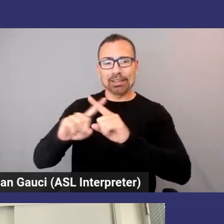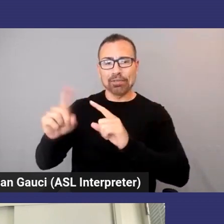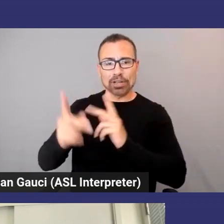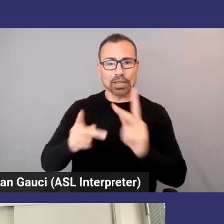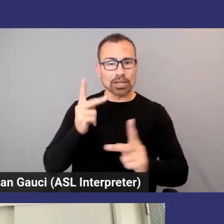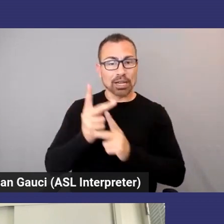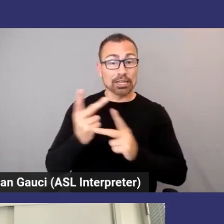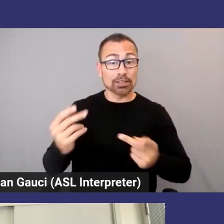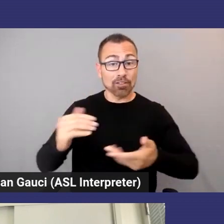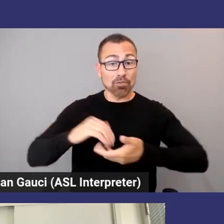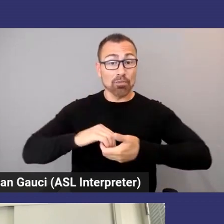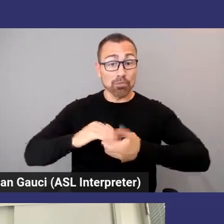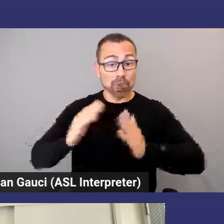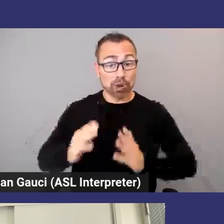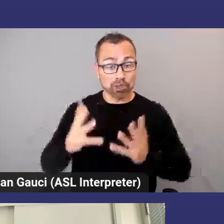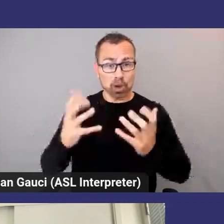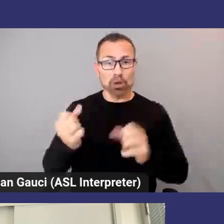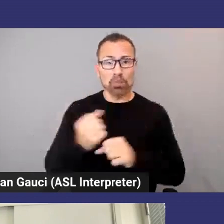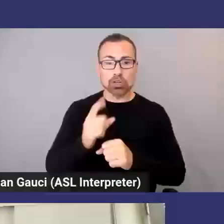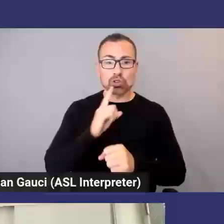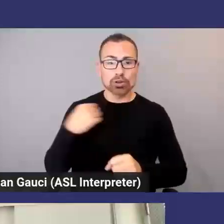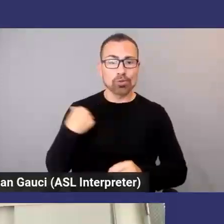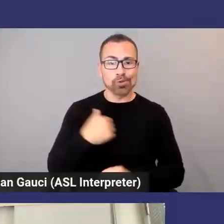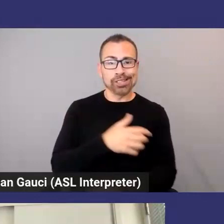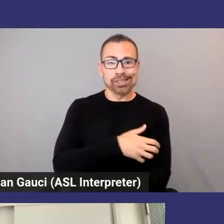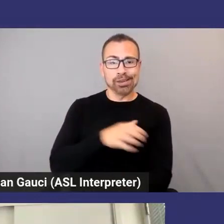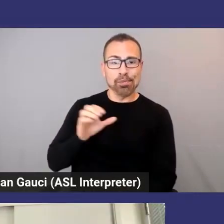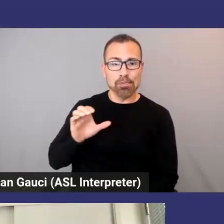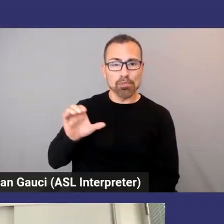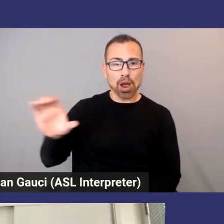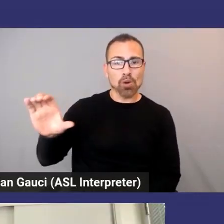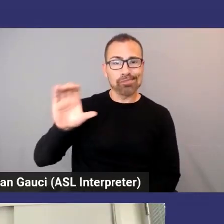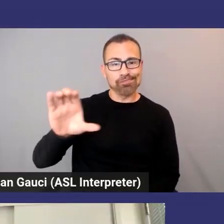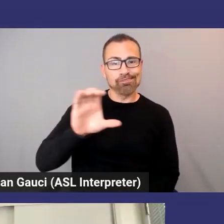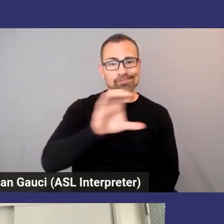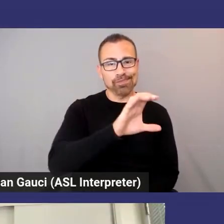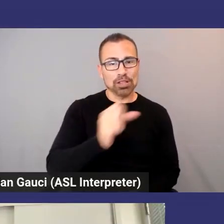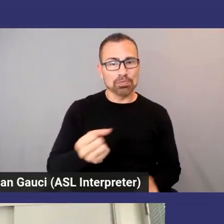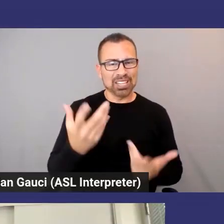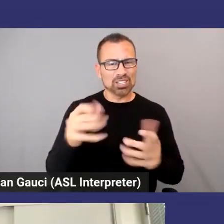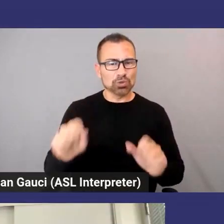And I want to make sure that we're empowering as many as we can. Cool.